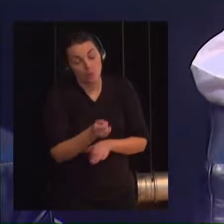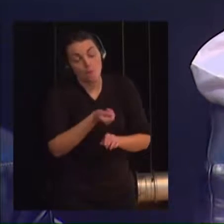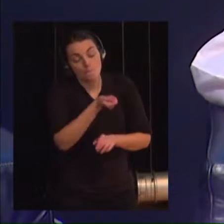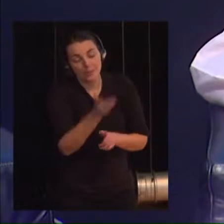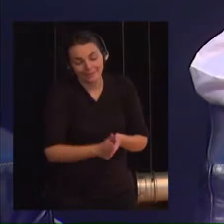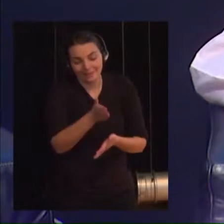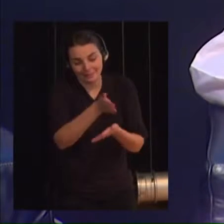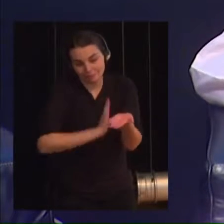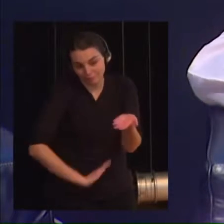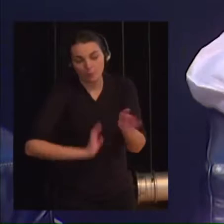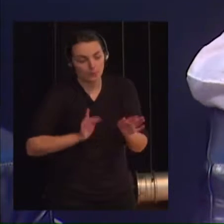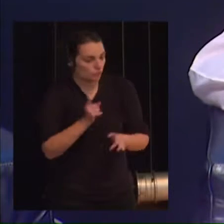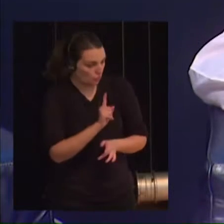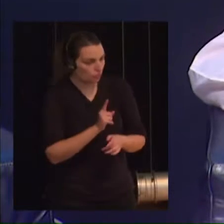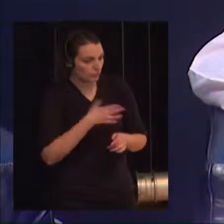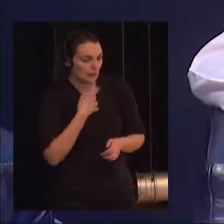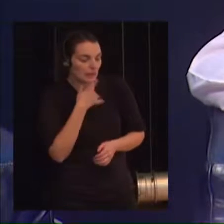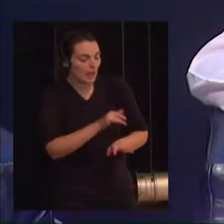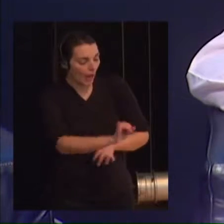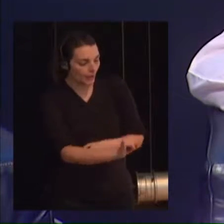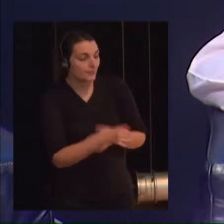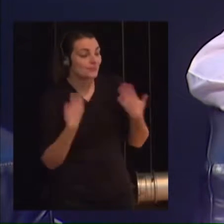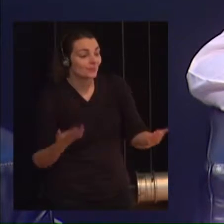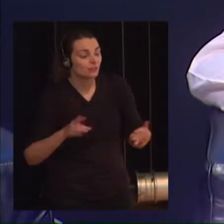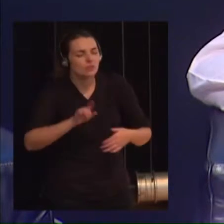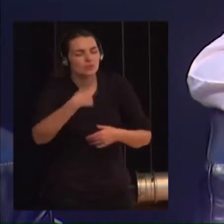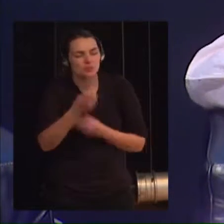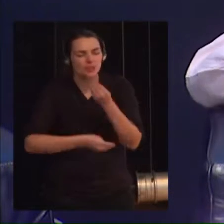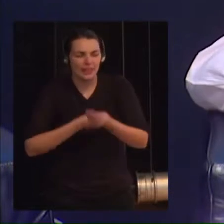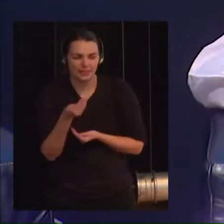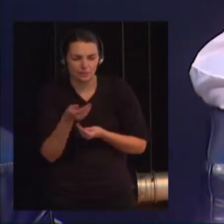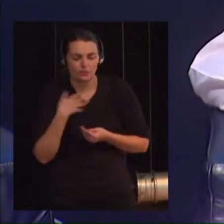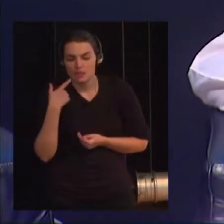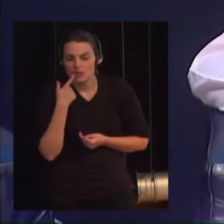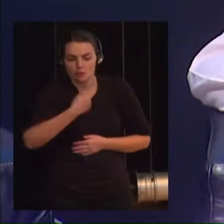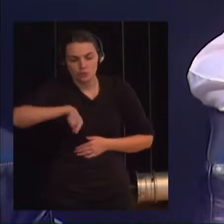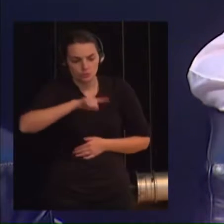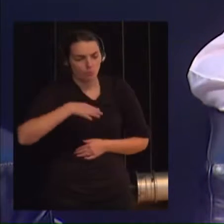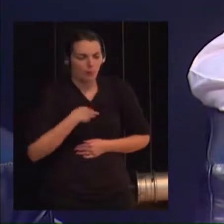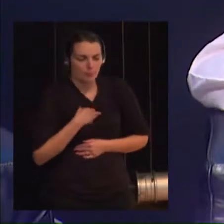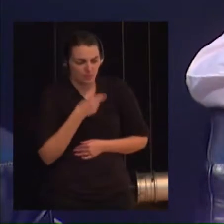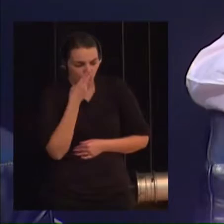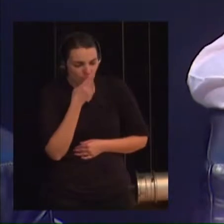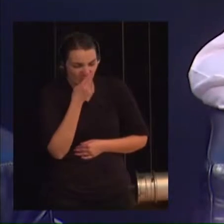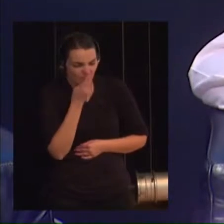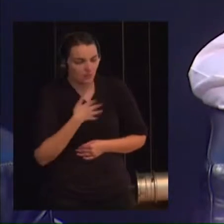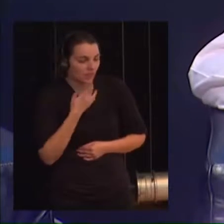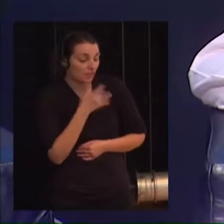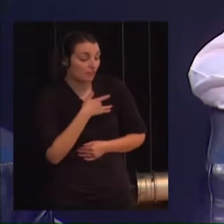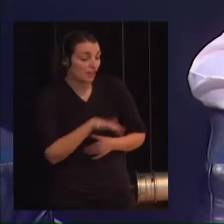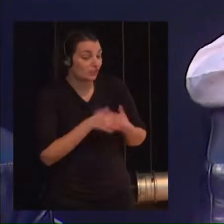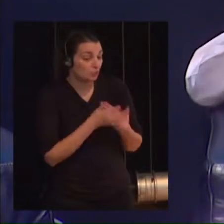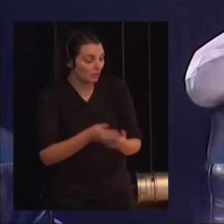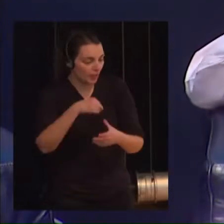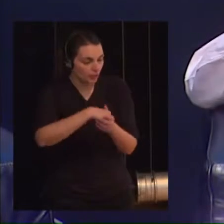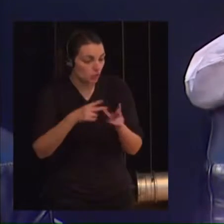So where does this leave us? I think it leaves us with more interest in philanthropy in society, and philanthropy taking a more assertive role, what Neil Coleman called